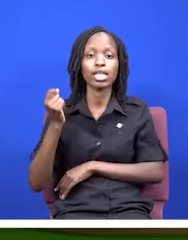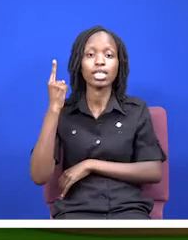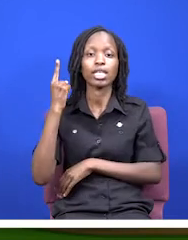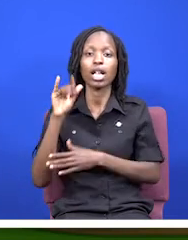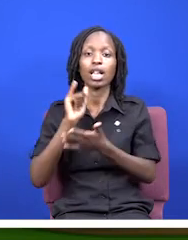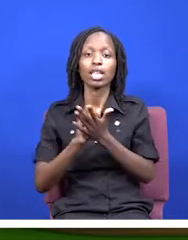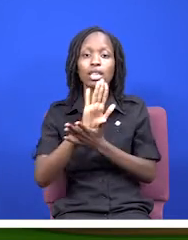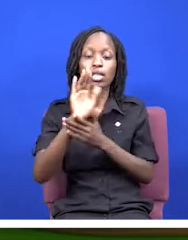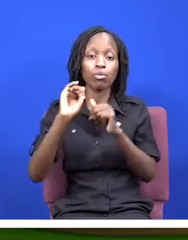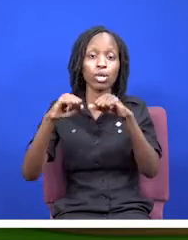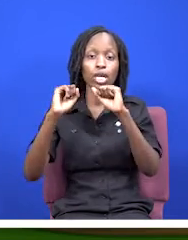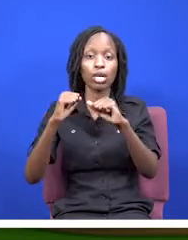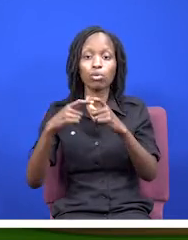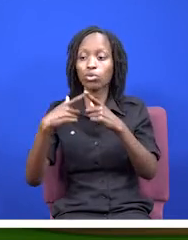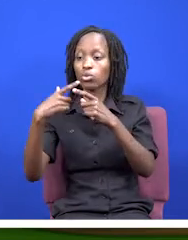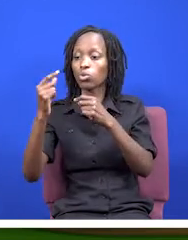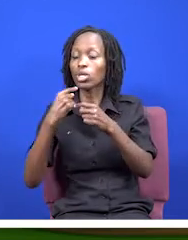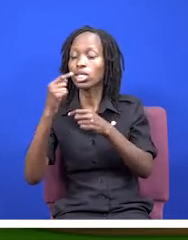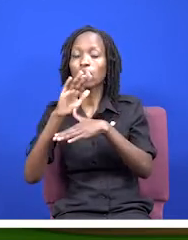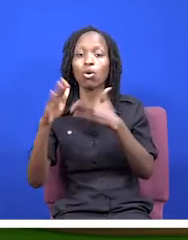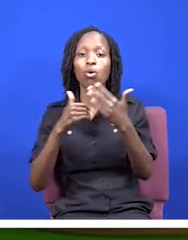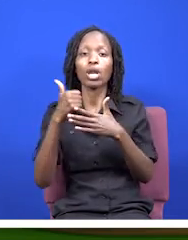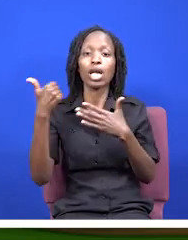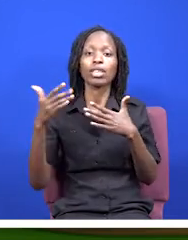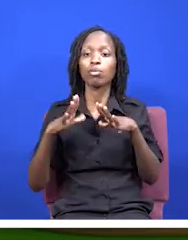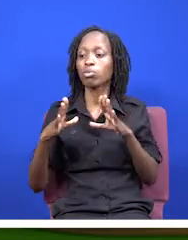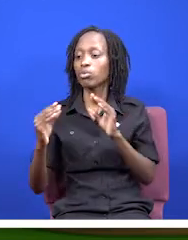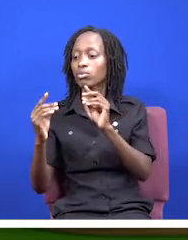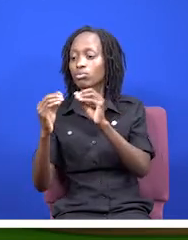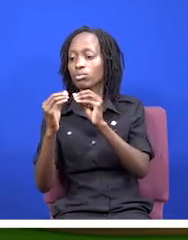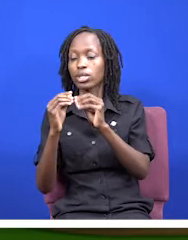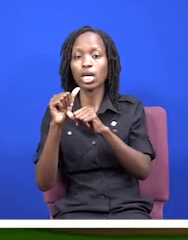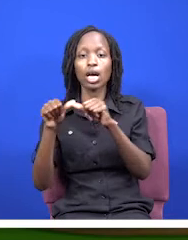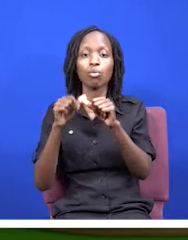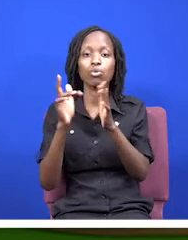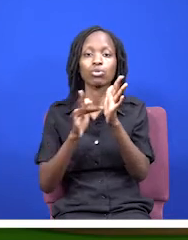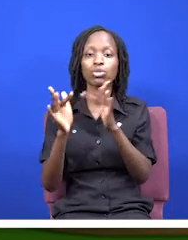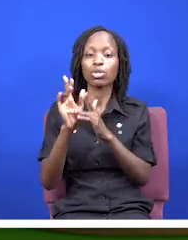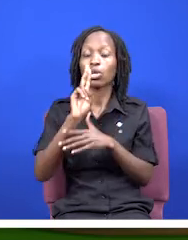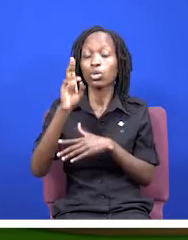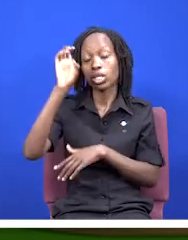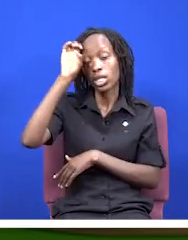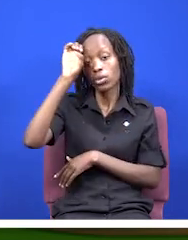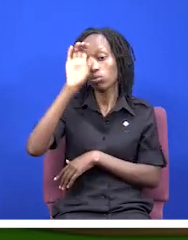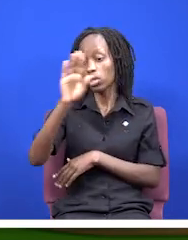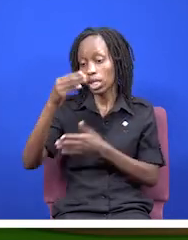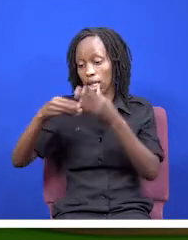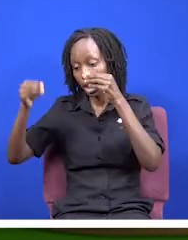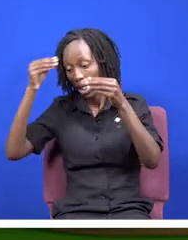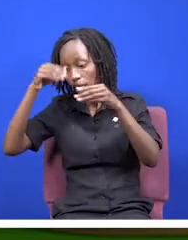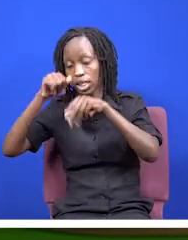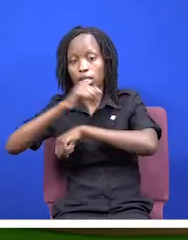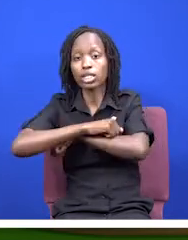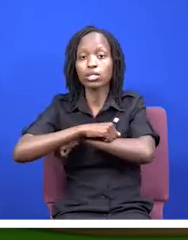and understanding that they will be able to go and tell everyone they meet about Jesus using the education that